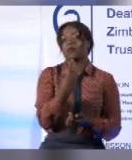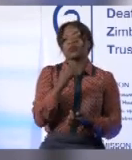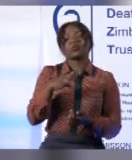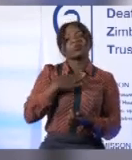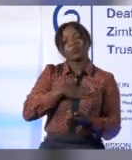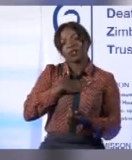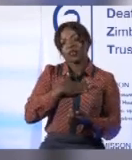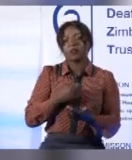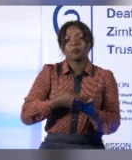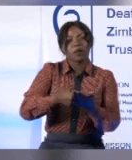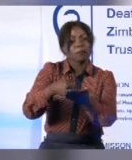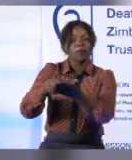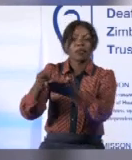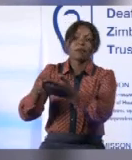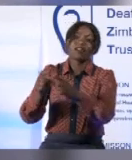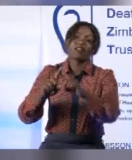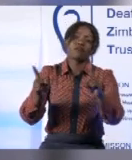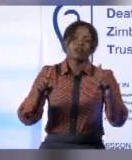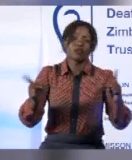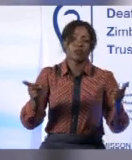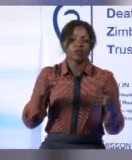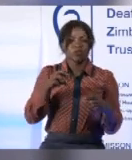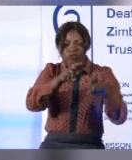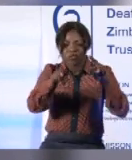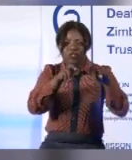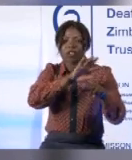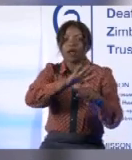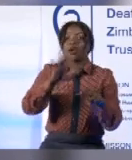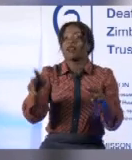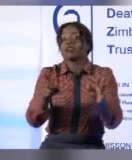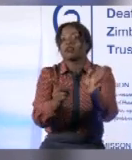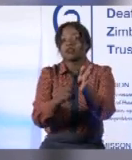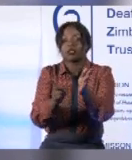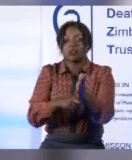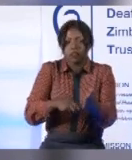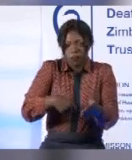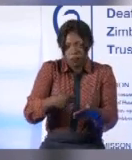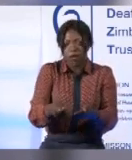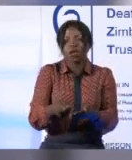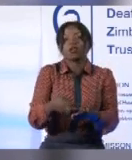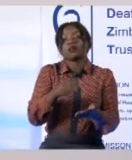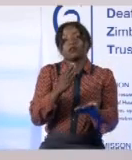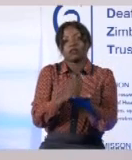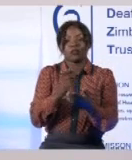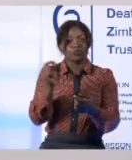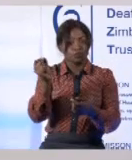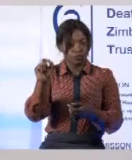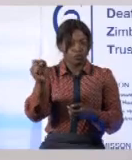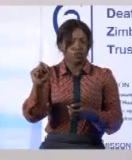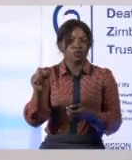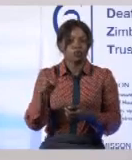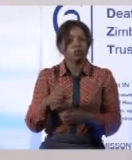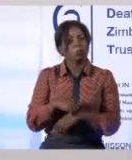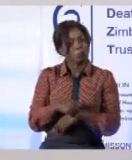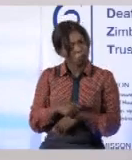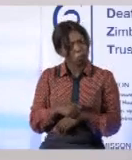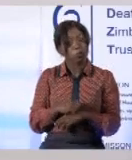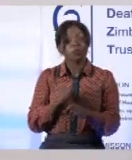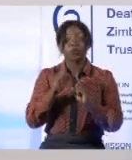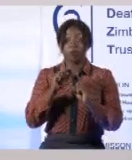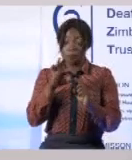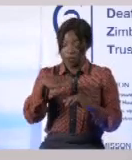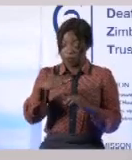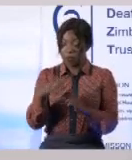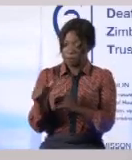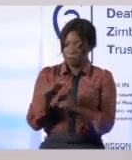sought out. So I had to find other clients that that were also paying me. That is a very interesting conversation. We will come back to